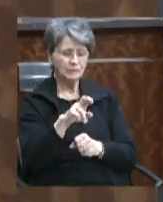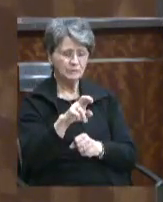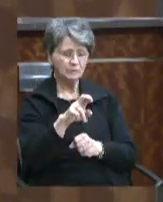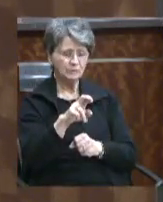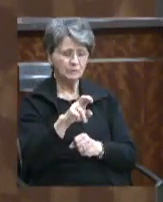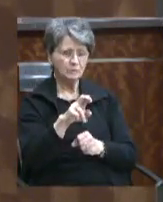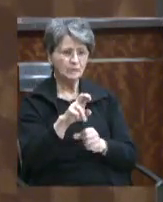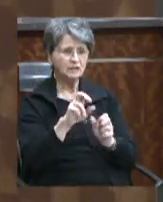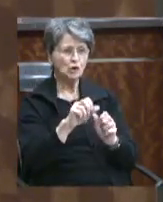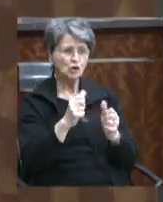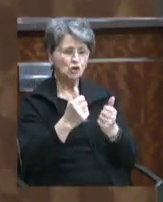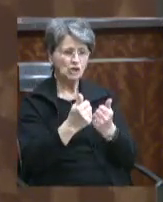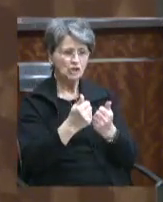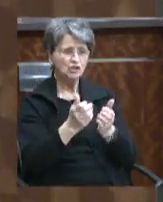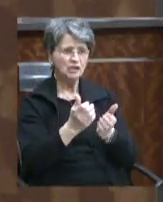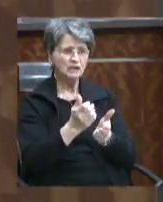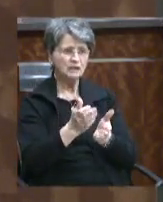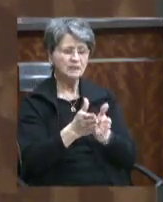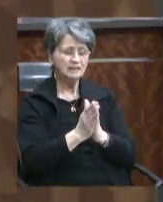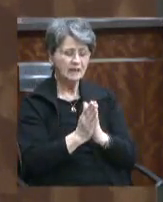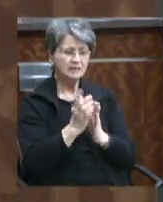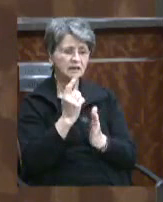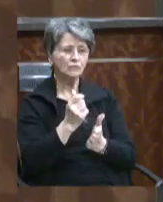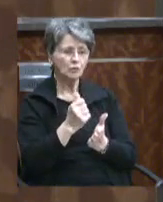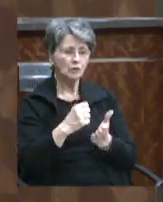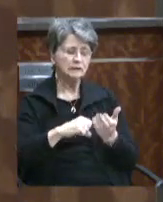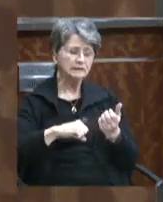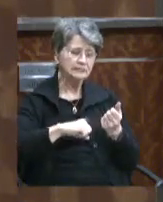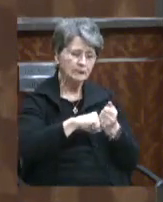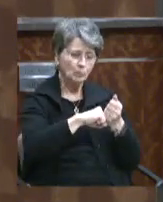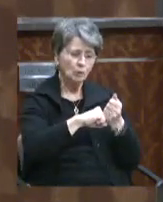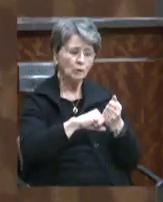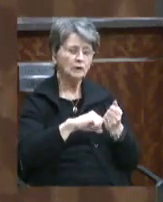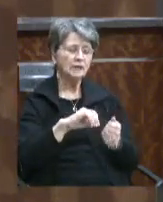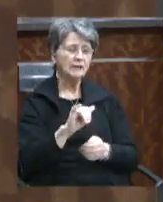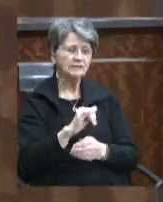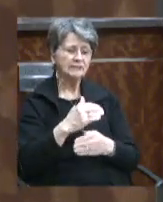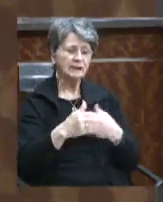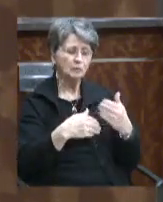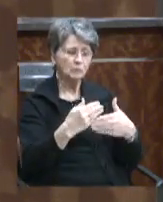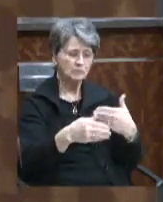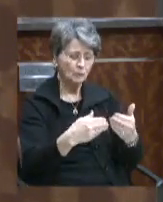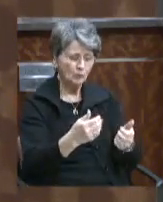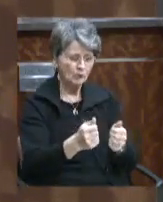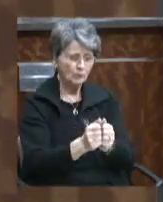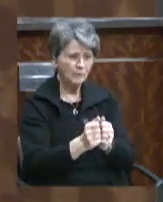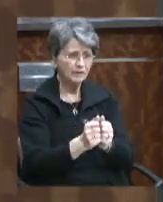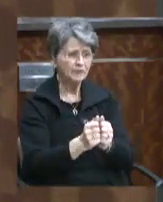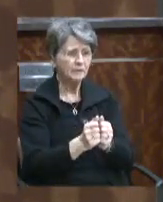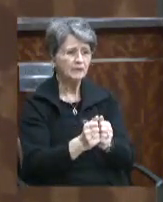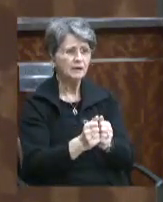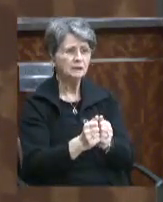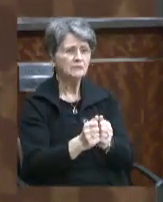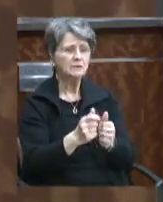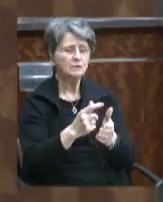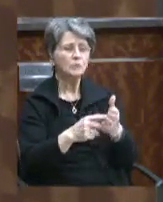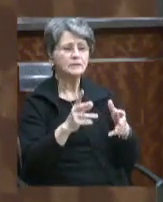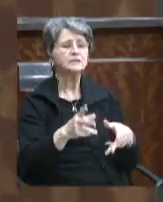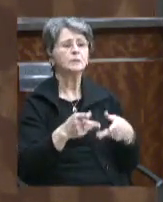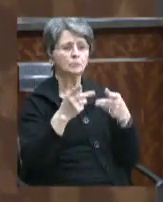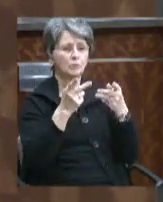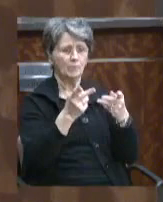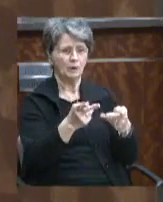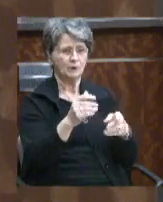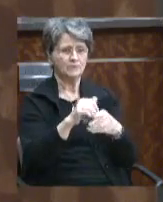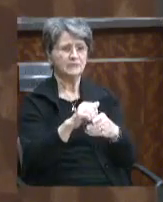for support as they move forward in what's proposed down in Calvert